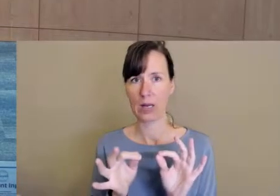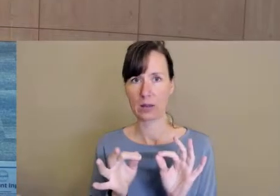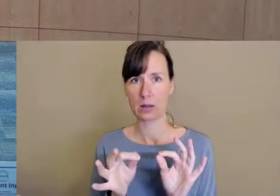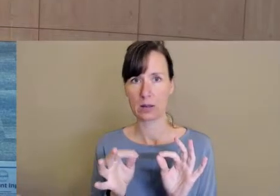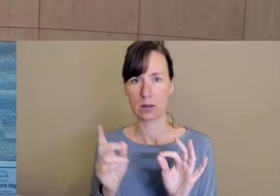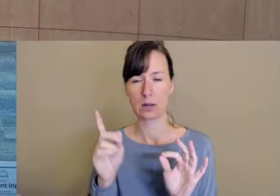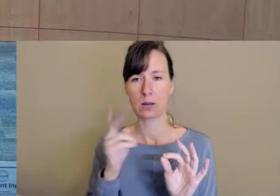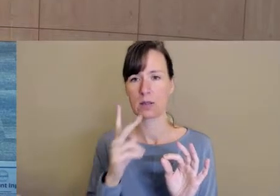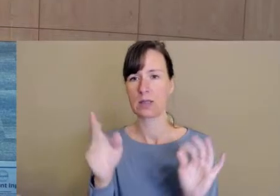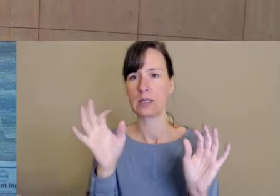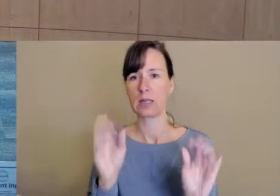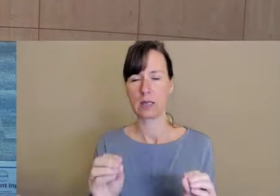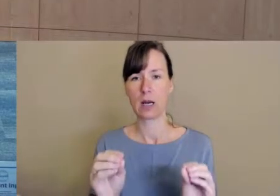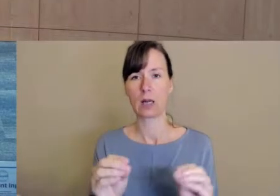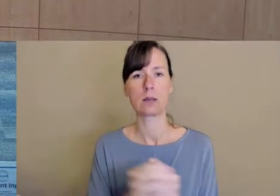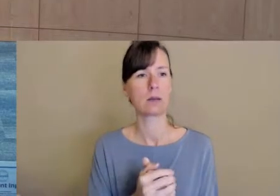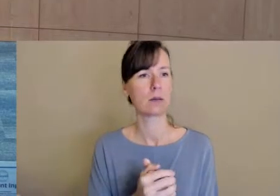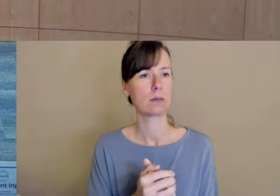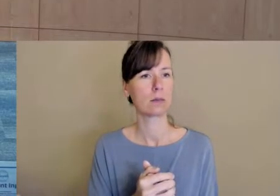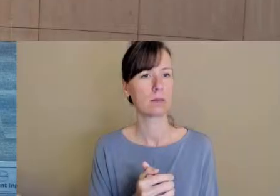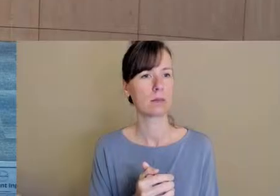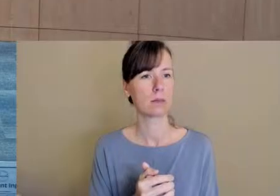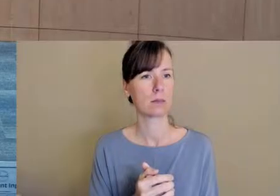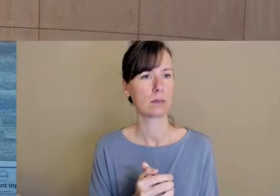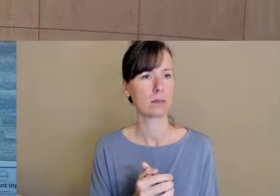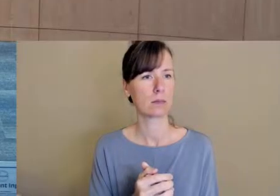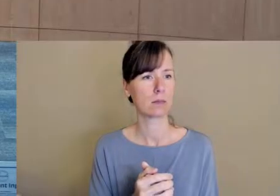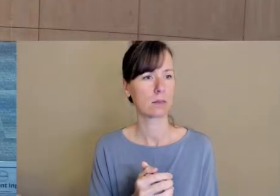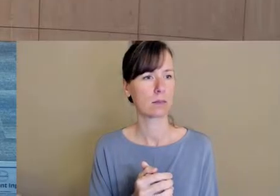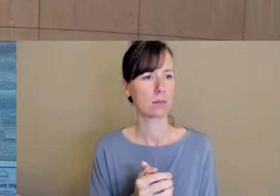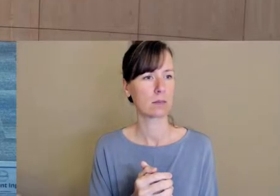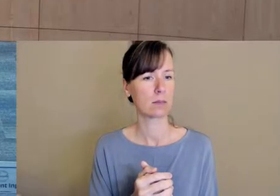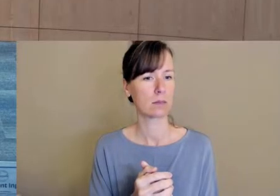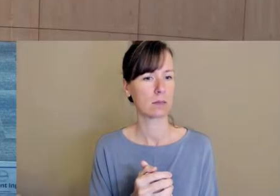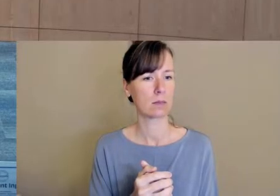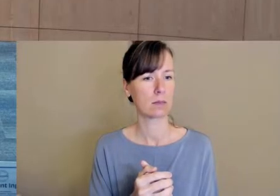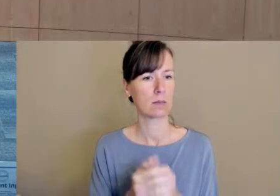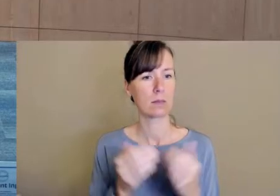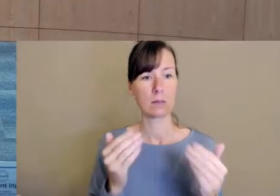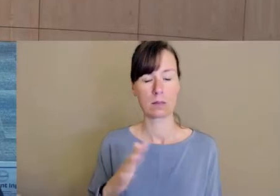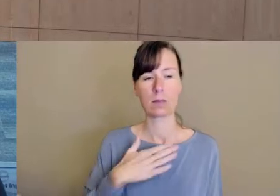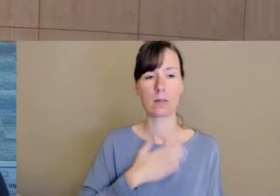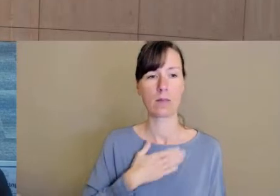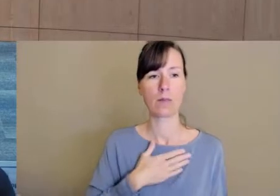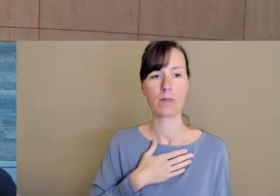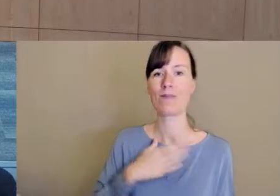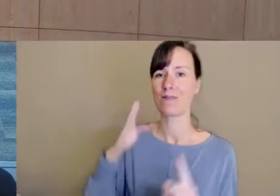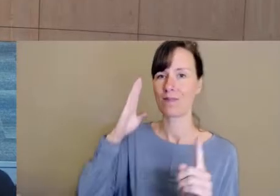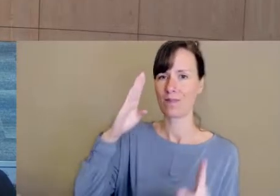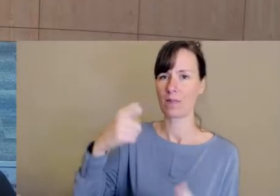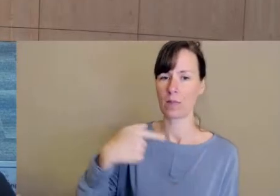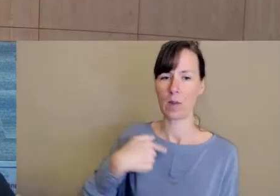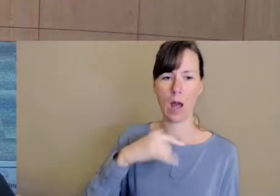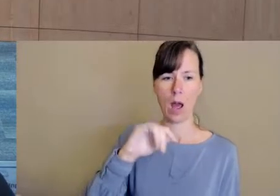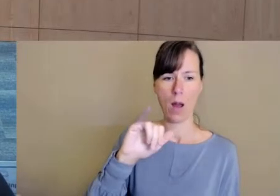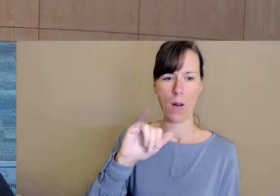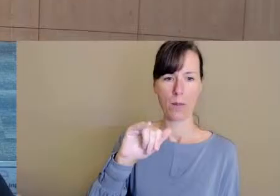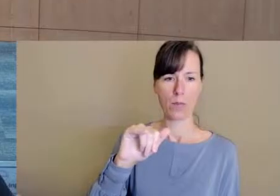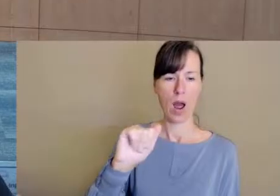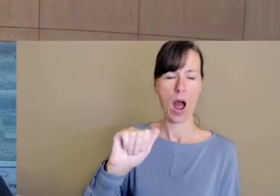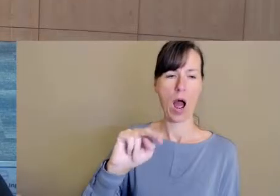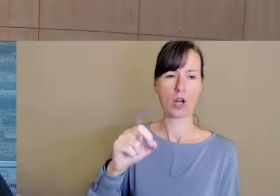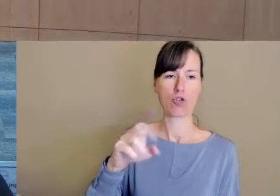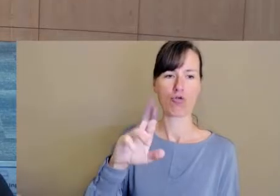none. Go ahead, please. Hi. Andre Sikowski, Ward 1.